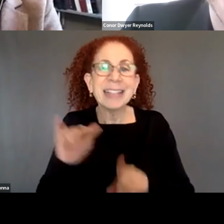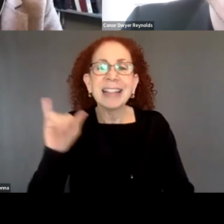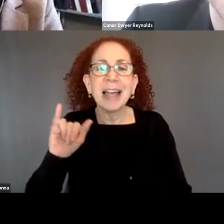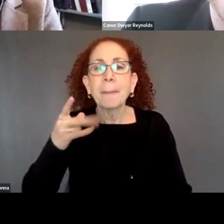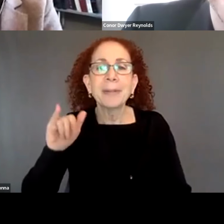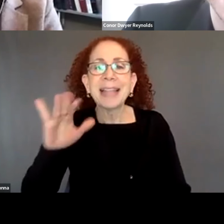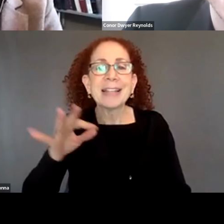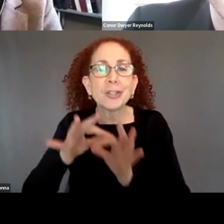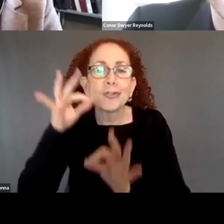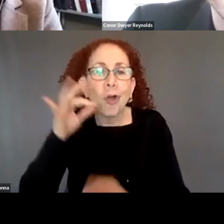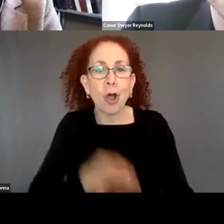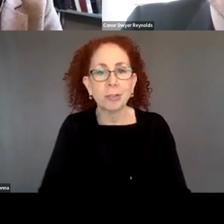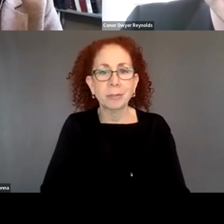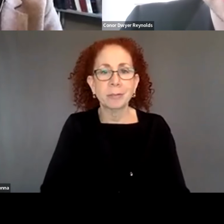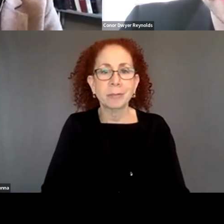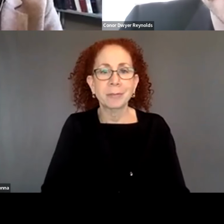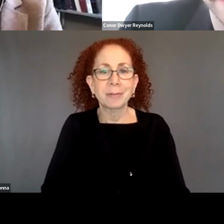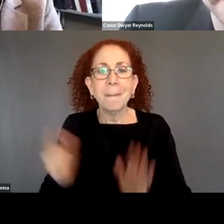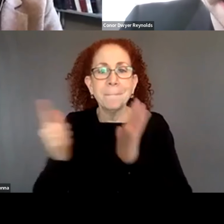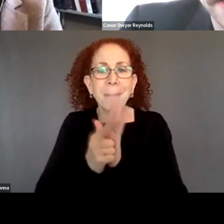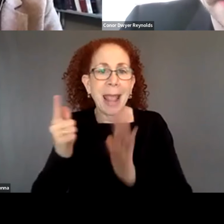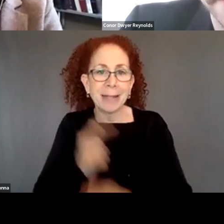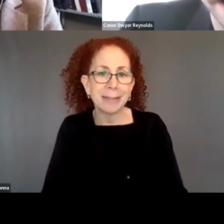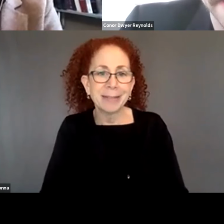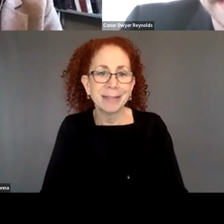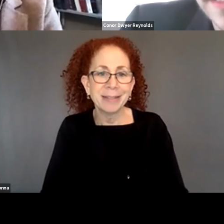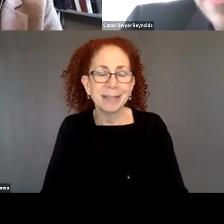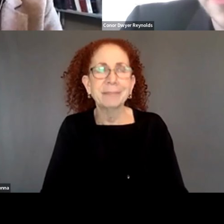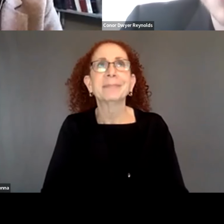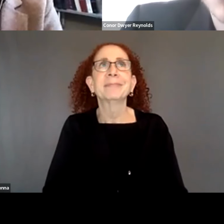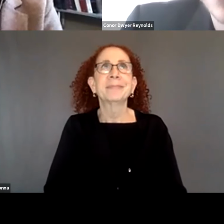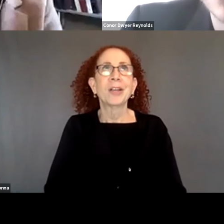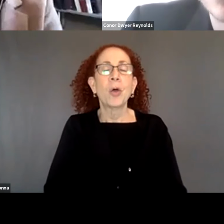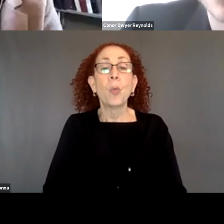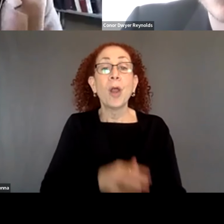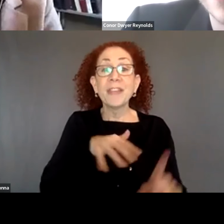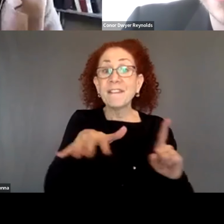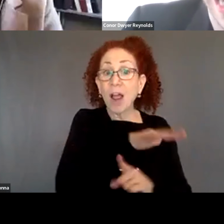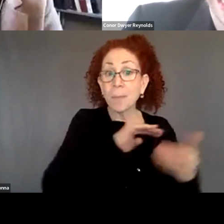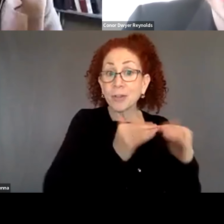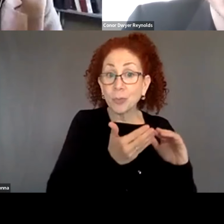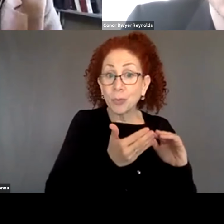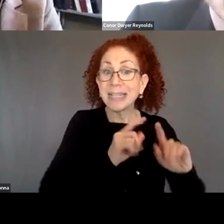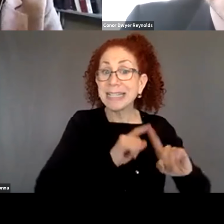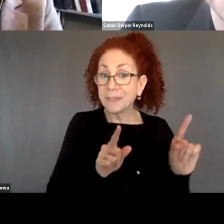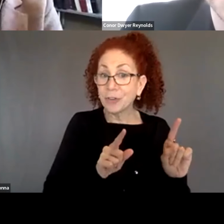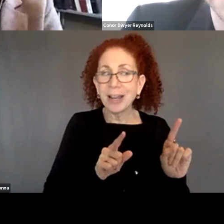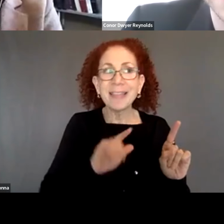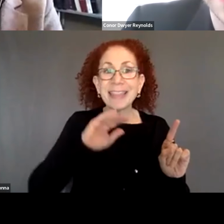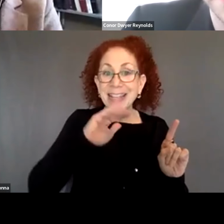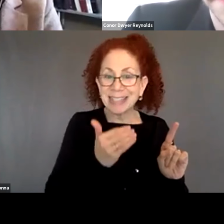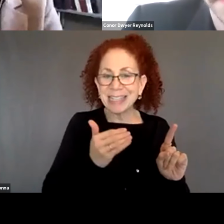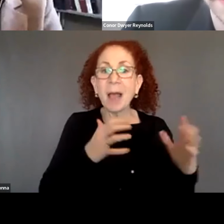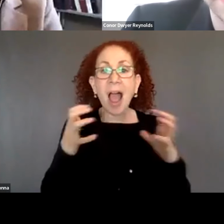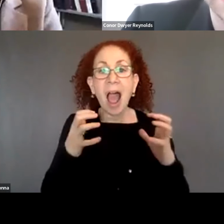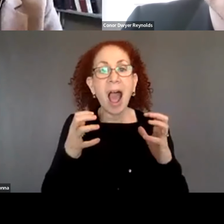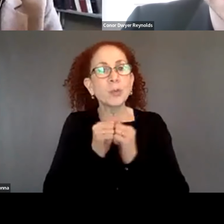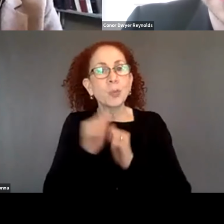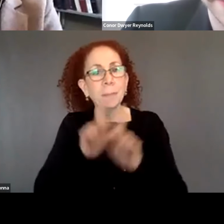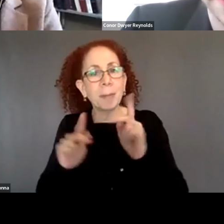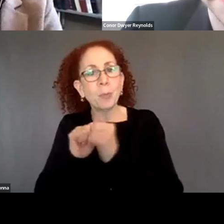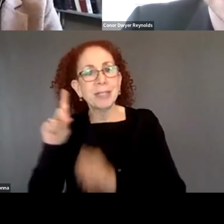and plastic straw bans, in which environmentalist communities are seen at odds with people with disabilities